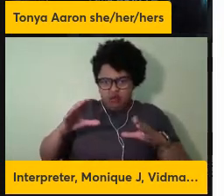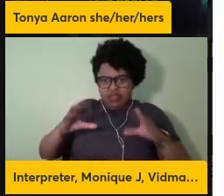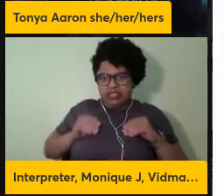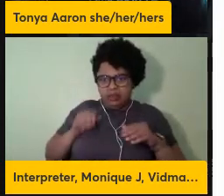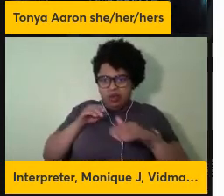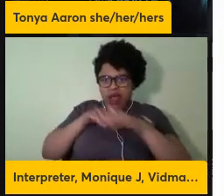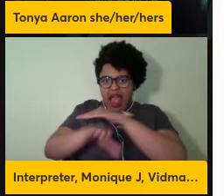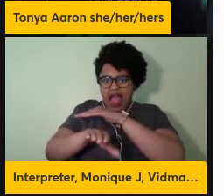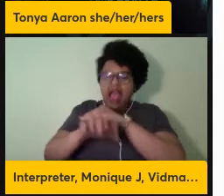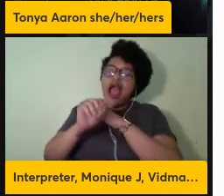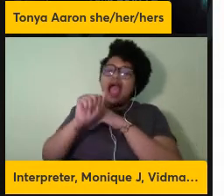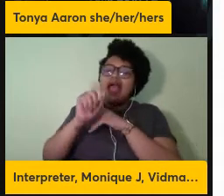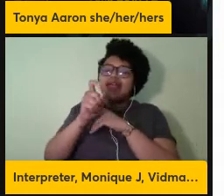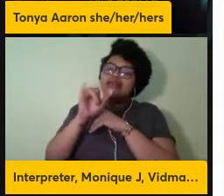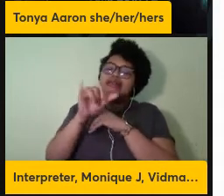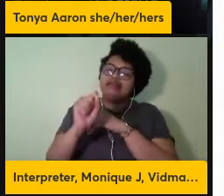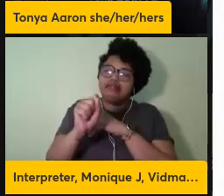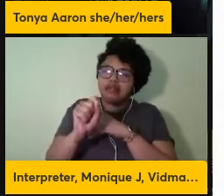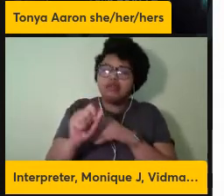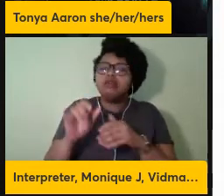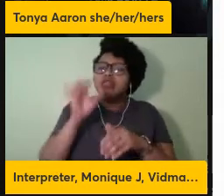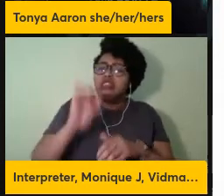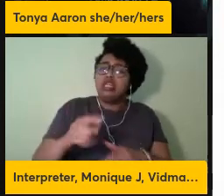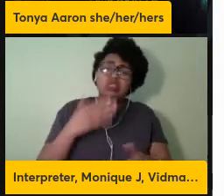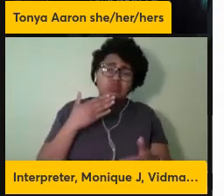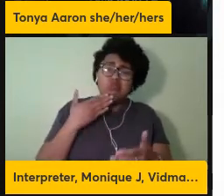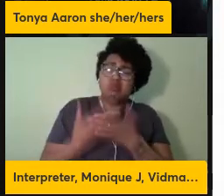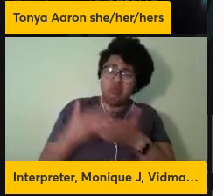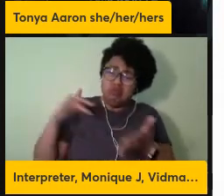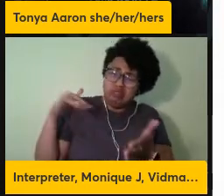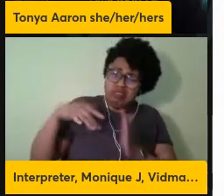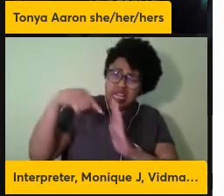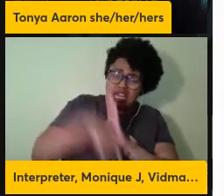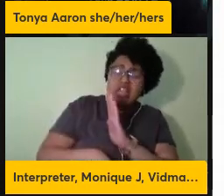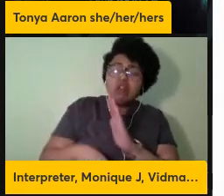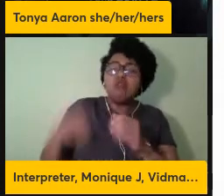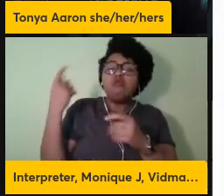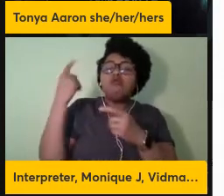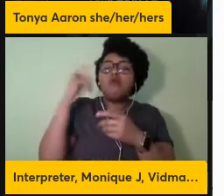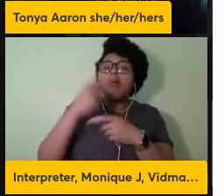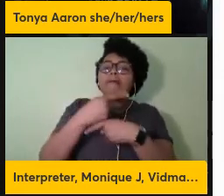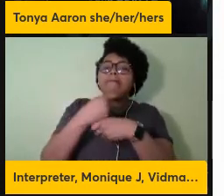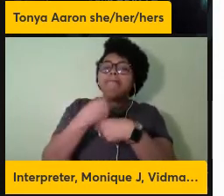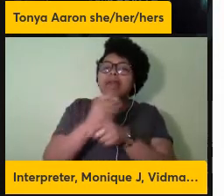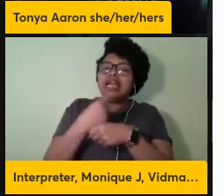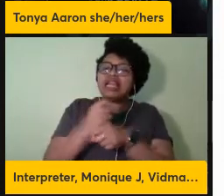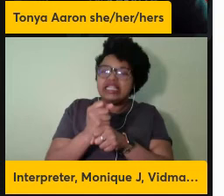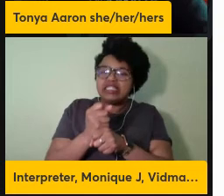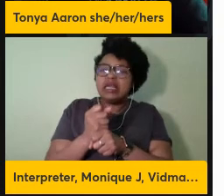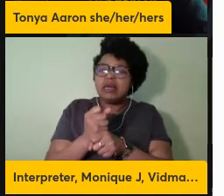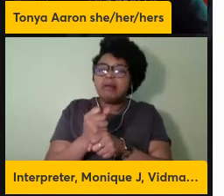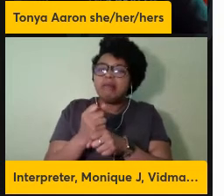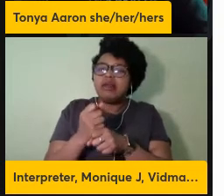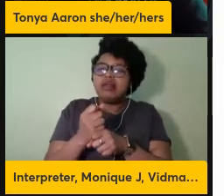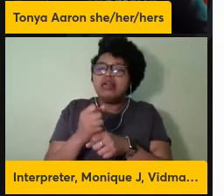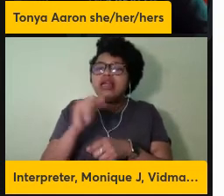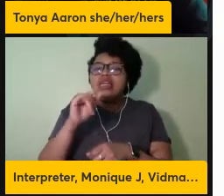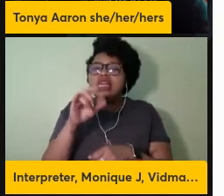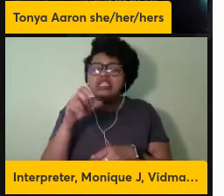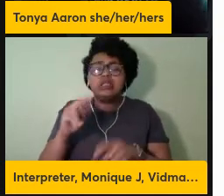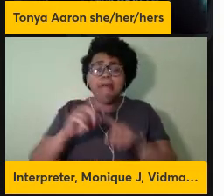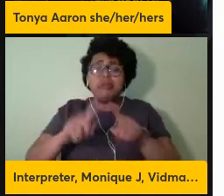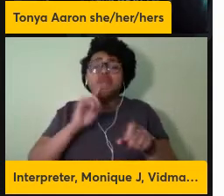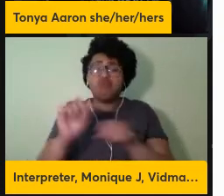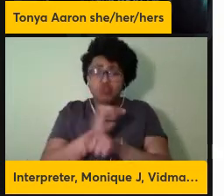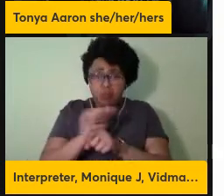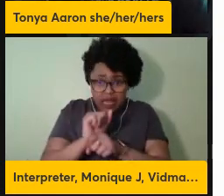is a well-studied mechanism of retention for not only ASCs in the bone marrow, but hematopoietic cells in general. So